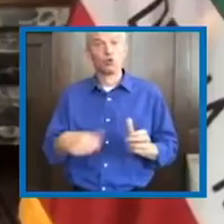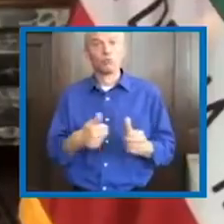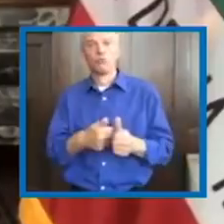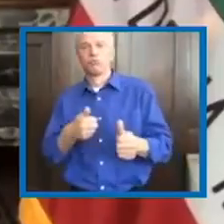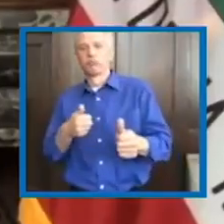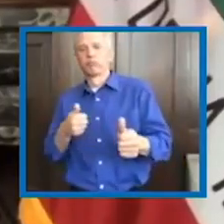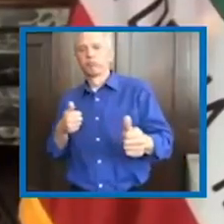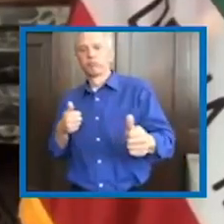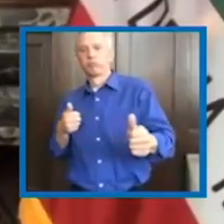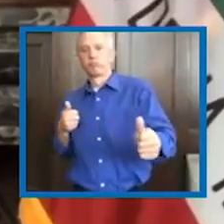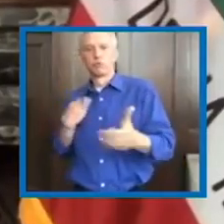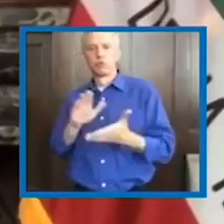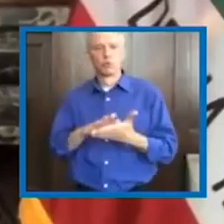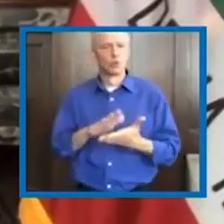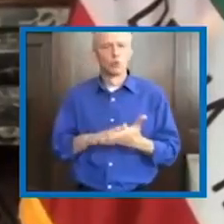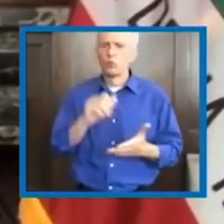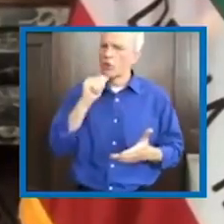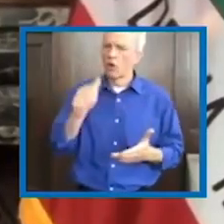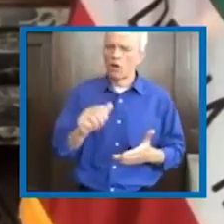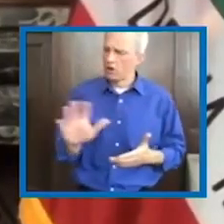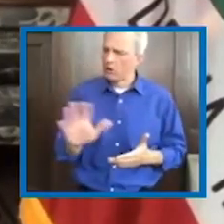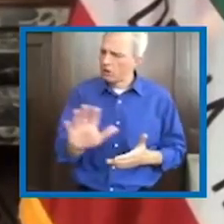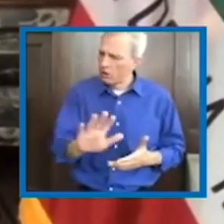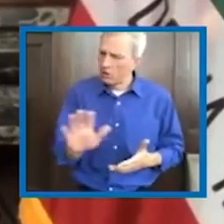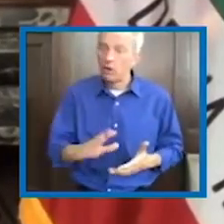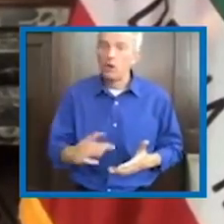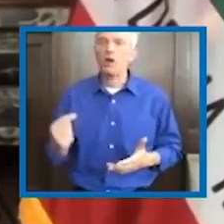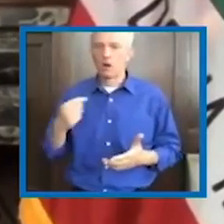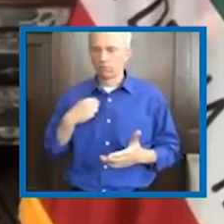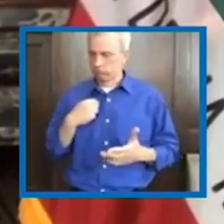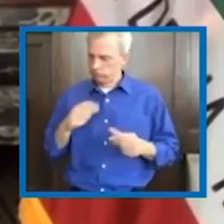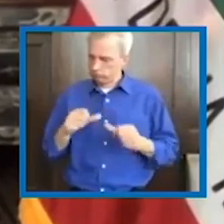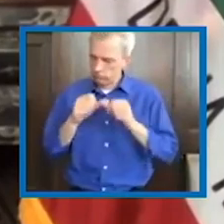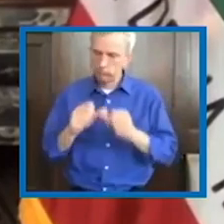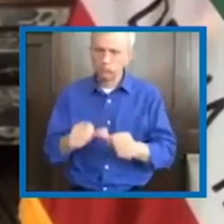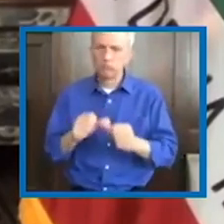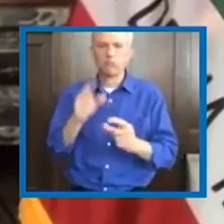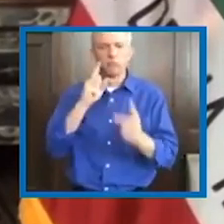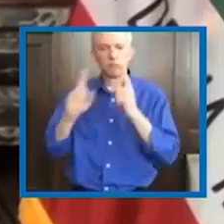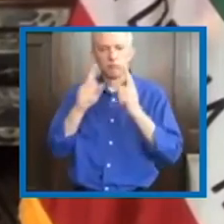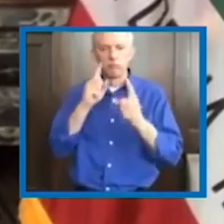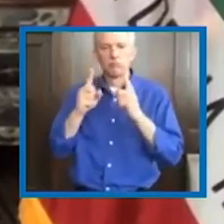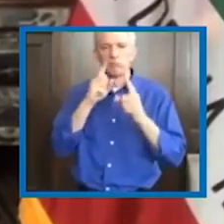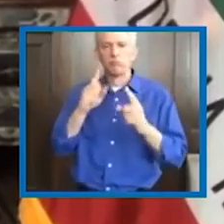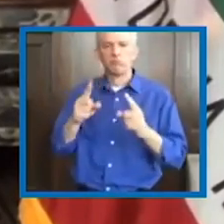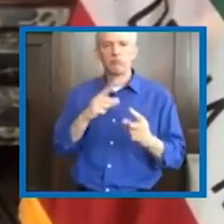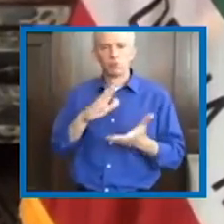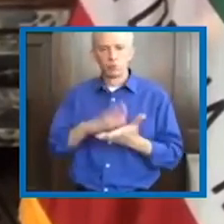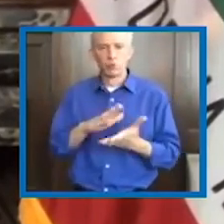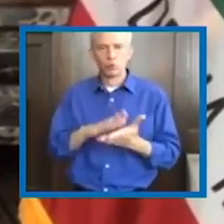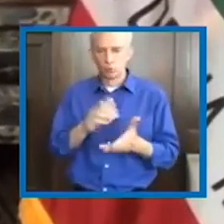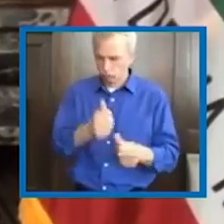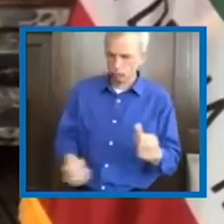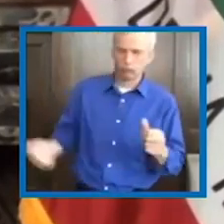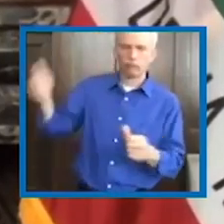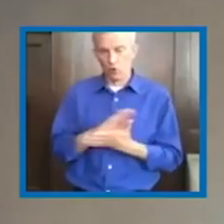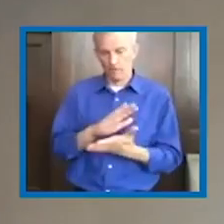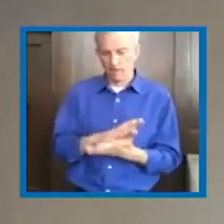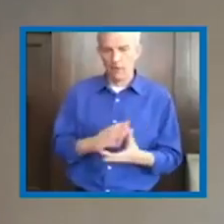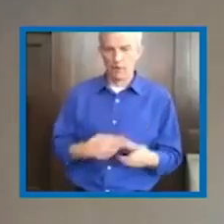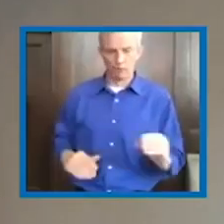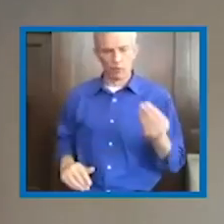So I'll continue to be a really loud voice, and I've talked with Superintendent Buettner to see how we can help get even more computers at